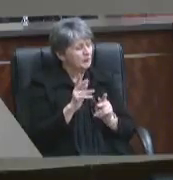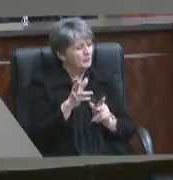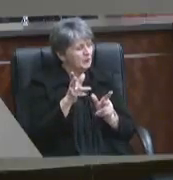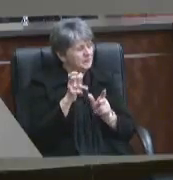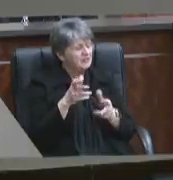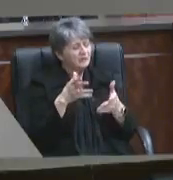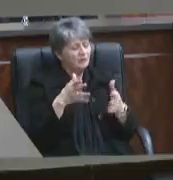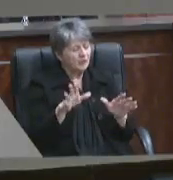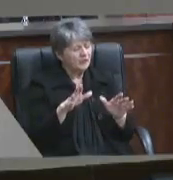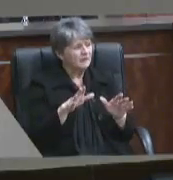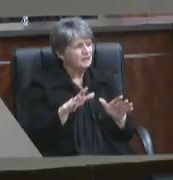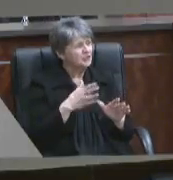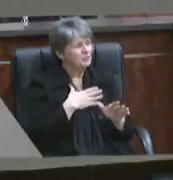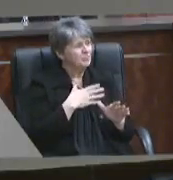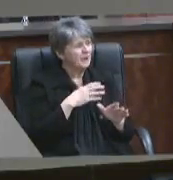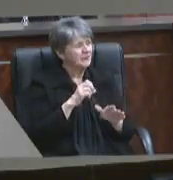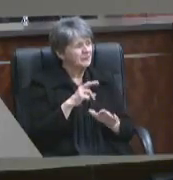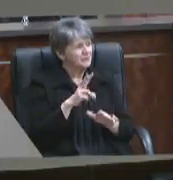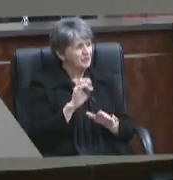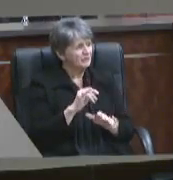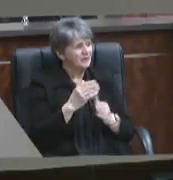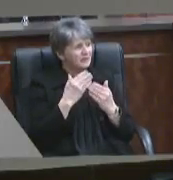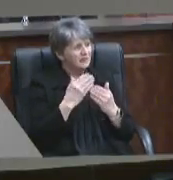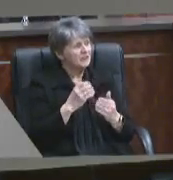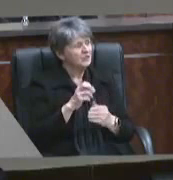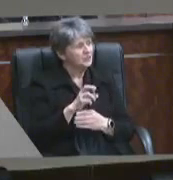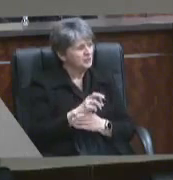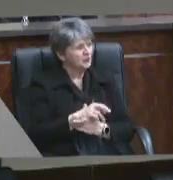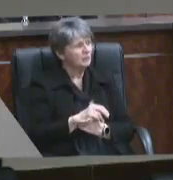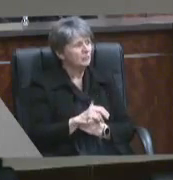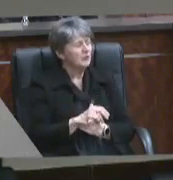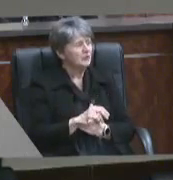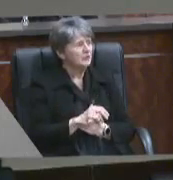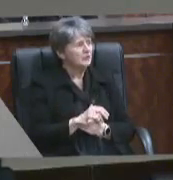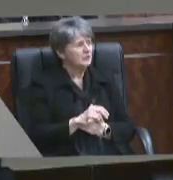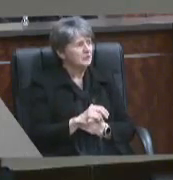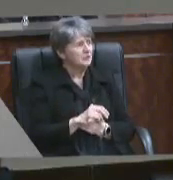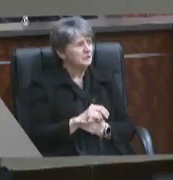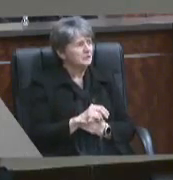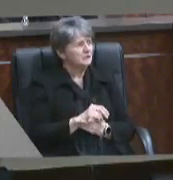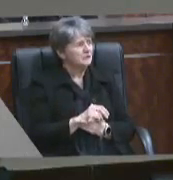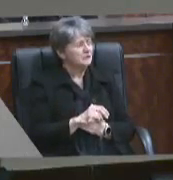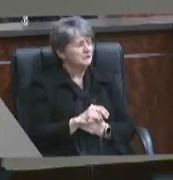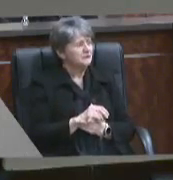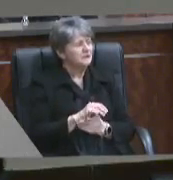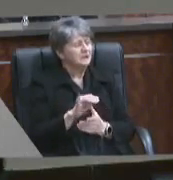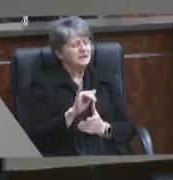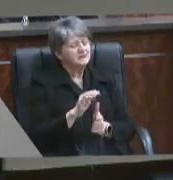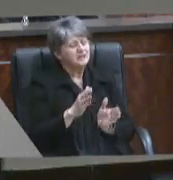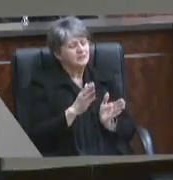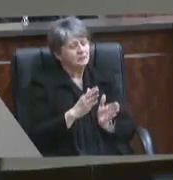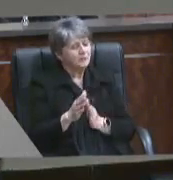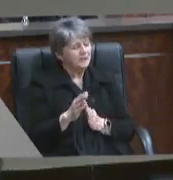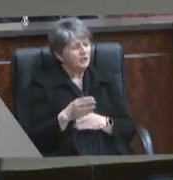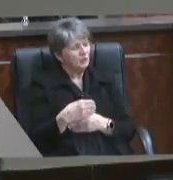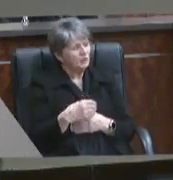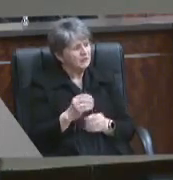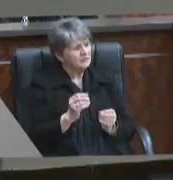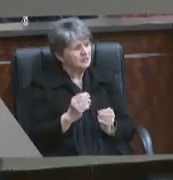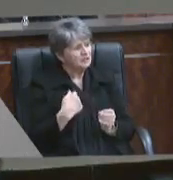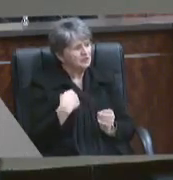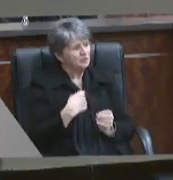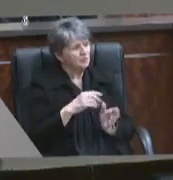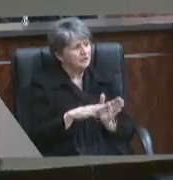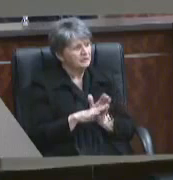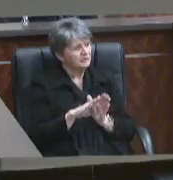did my survey, so. Thank you, sir. As the Metropolitan Planning Organization for the region, we developed a